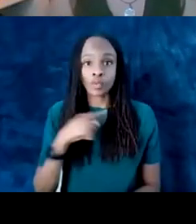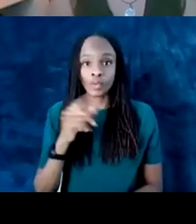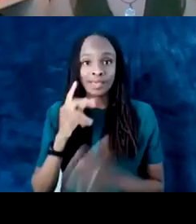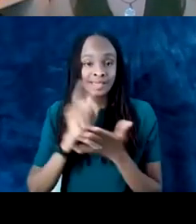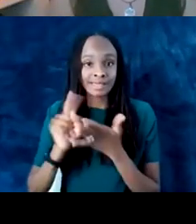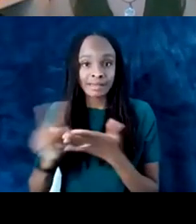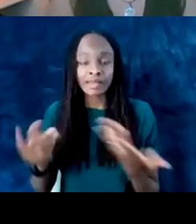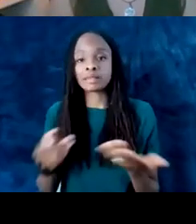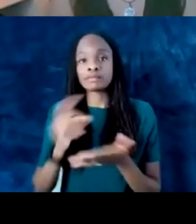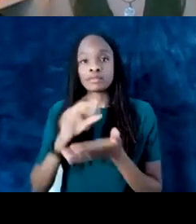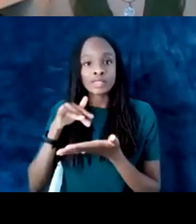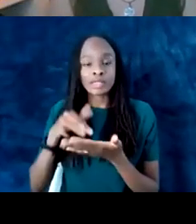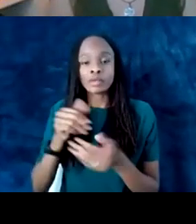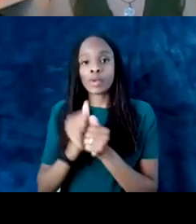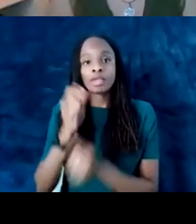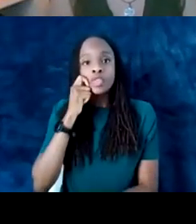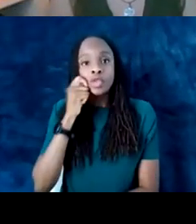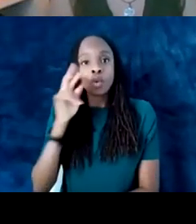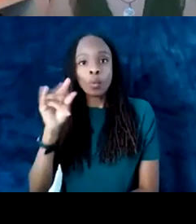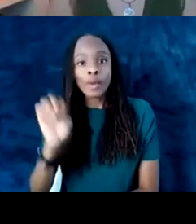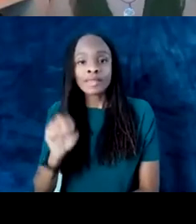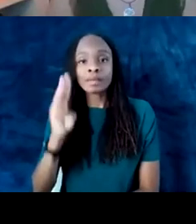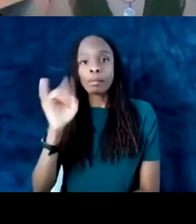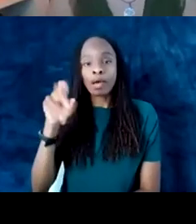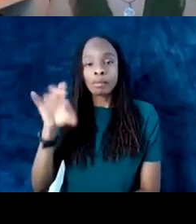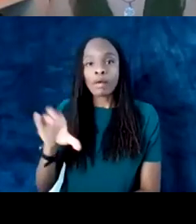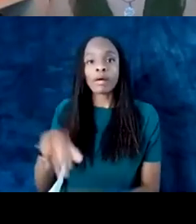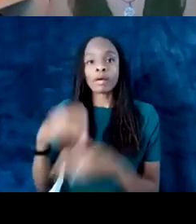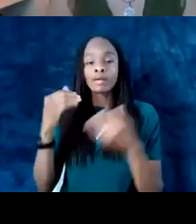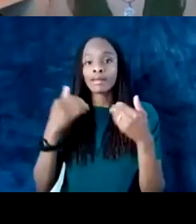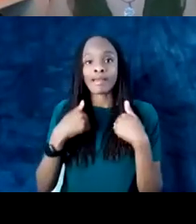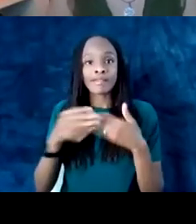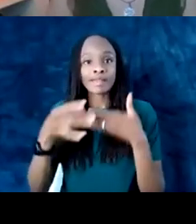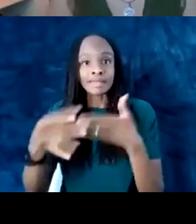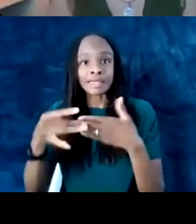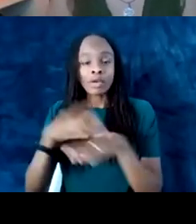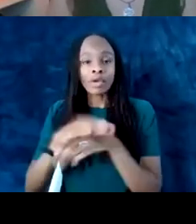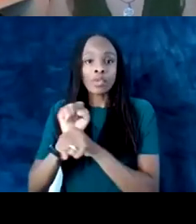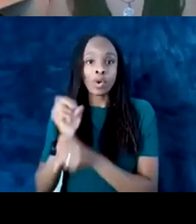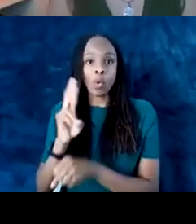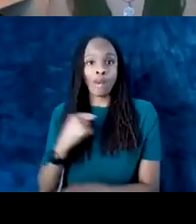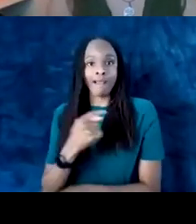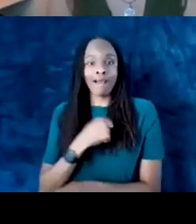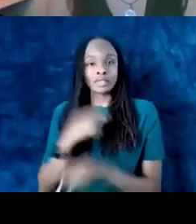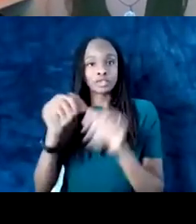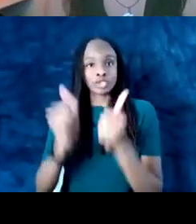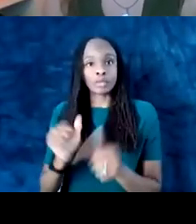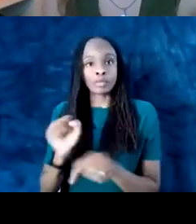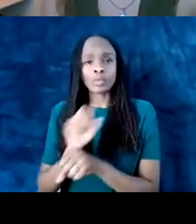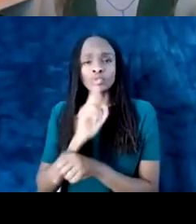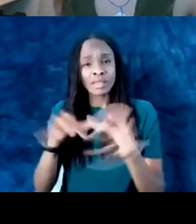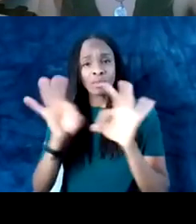case of race, it would be BIPOC researchers taking the lead on the work or else taking the lead on shaping the work is absolutely crucial,